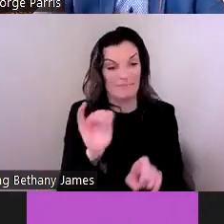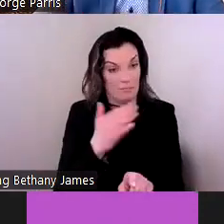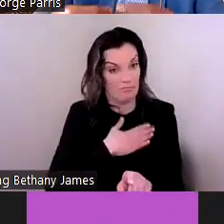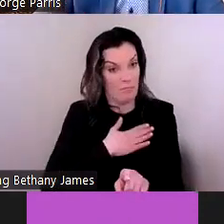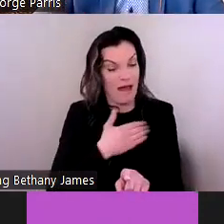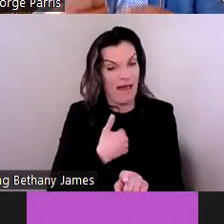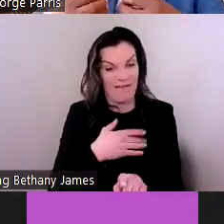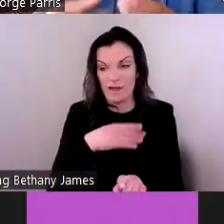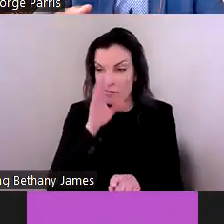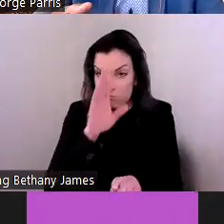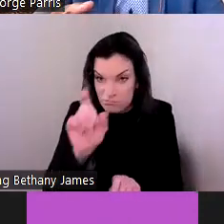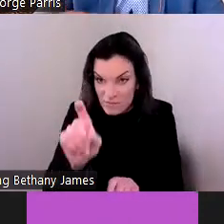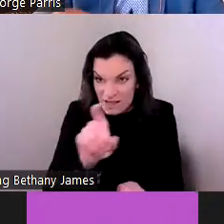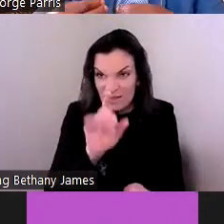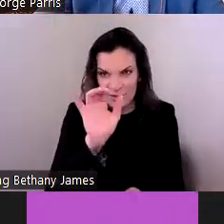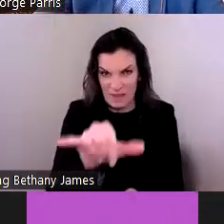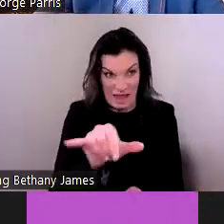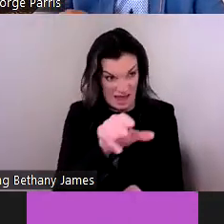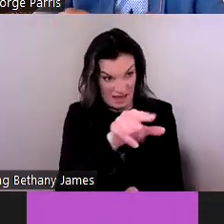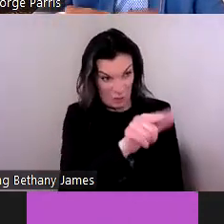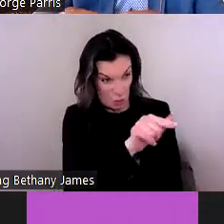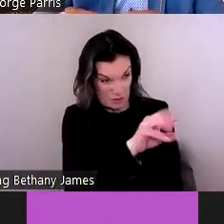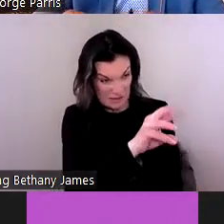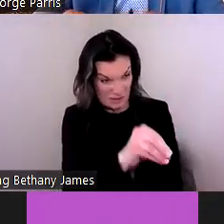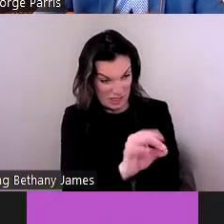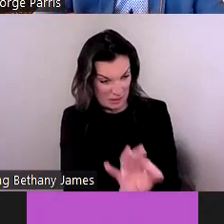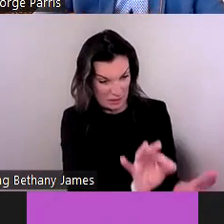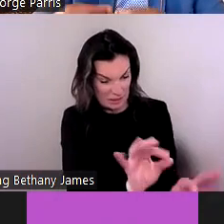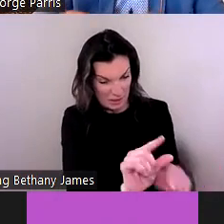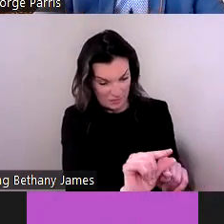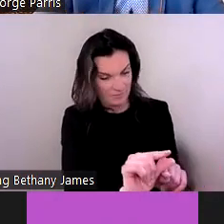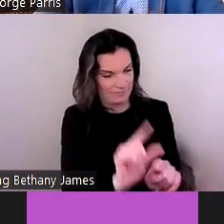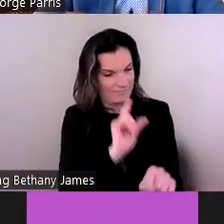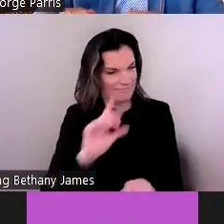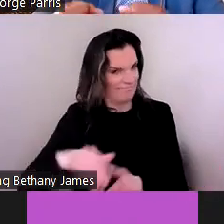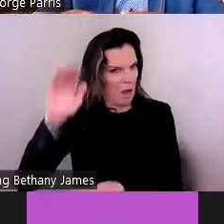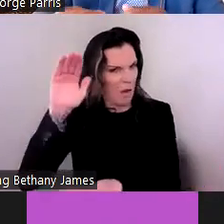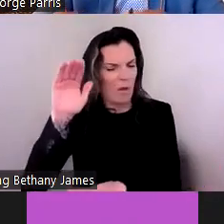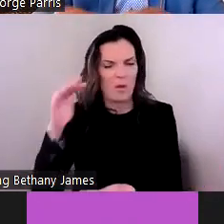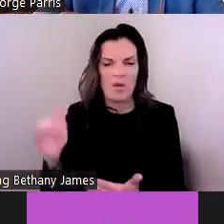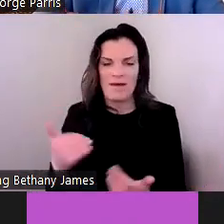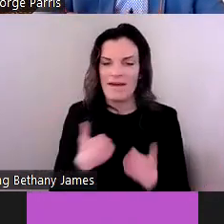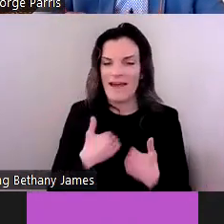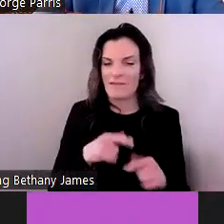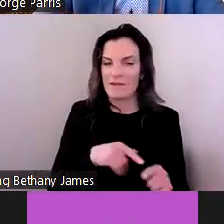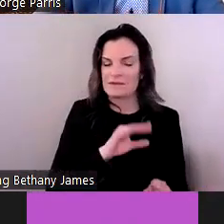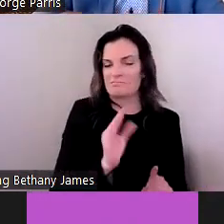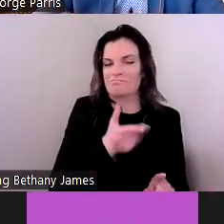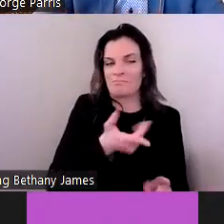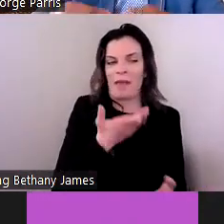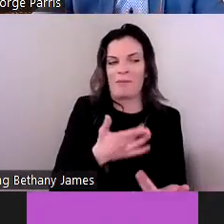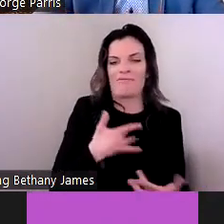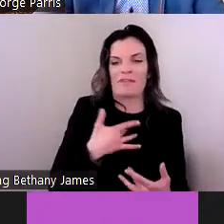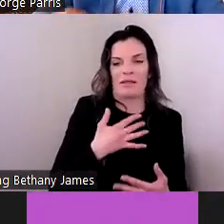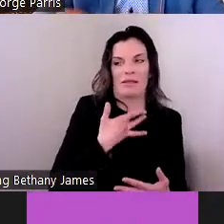I find that number is much higher that I get from employees, and in talking to them, that their workplace is